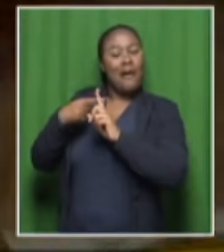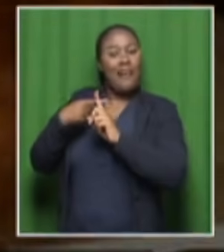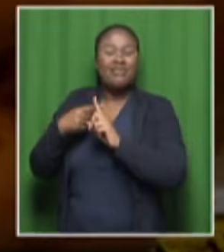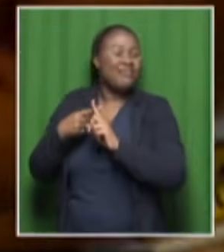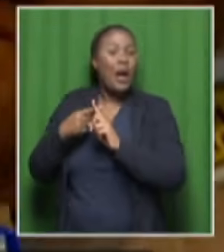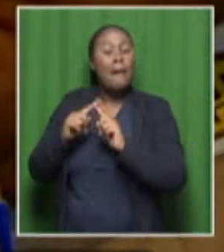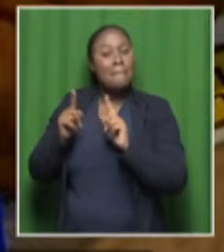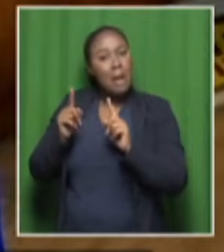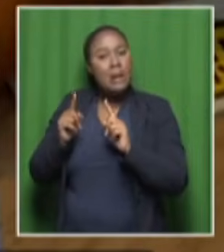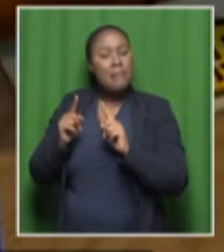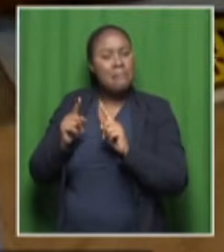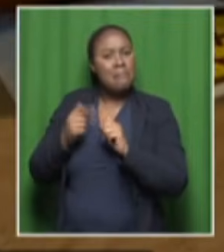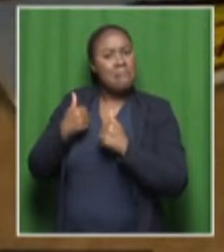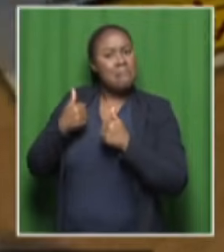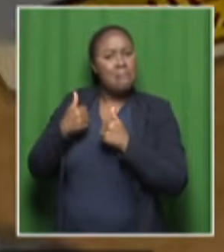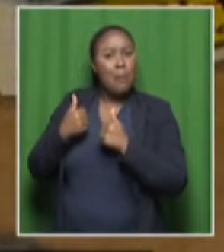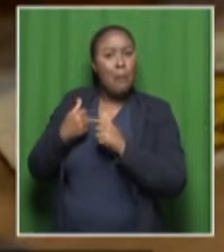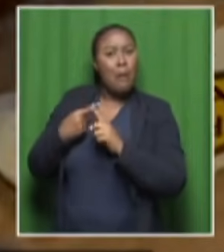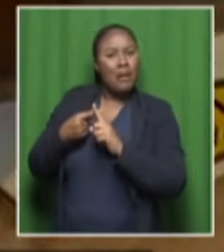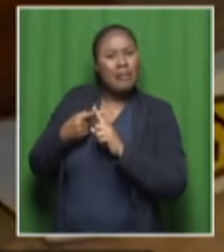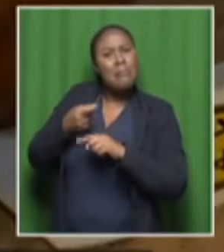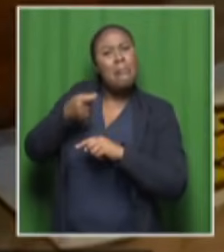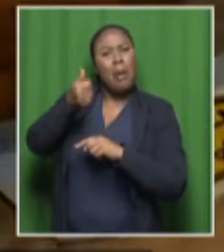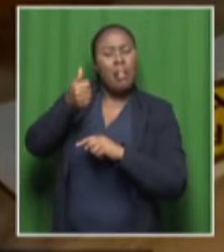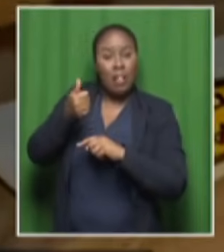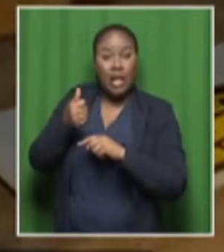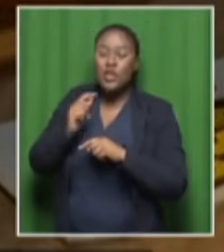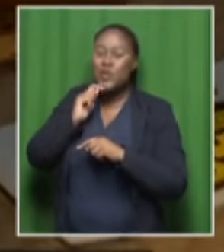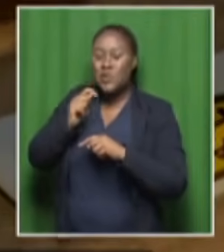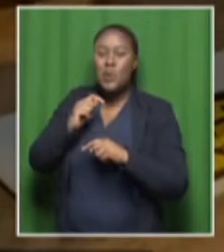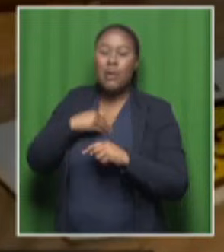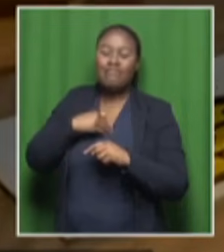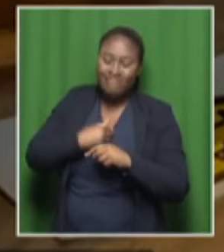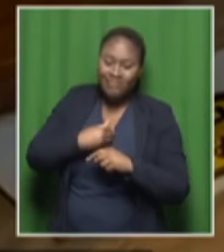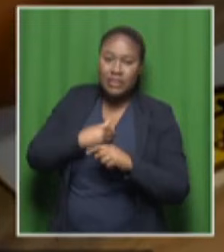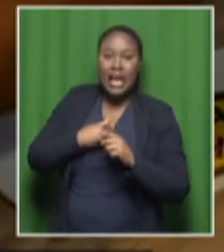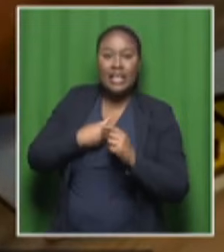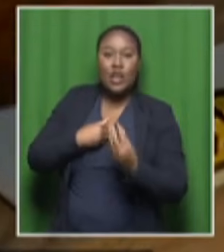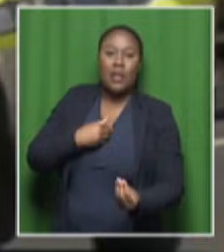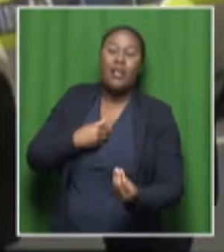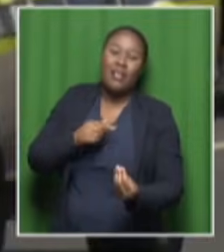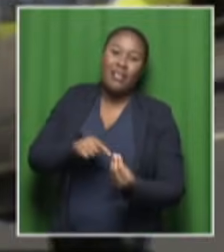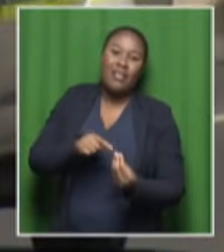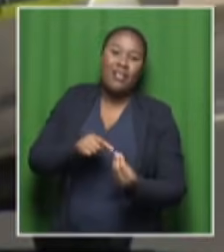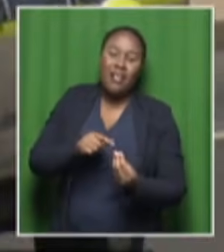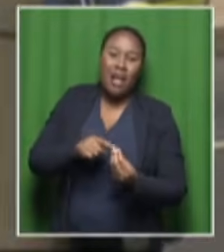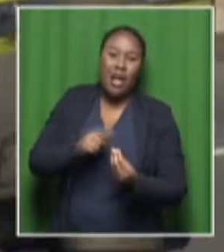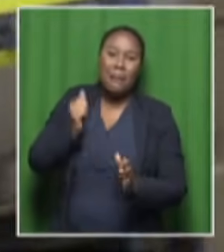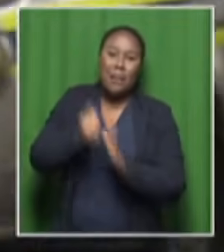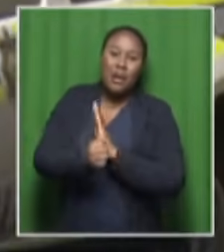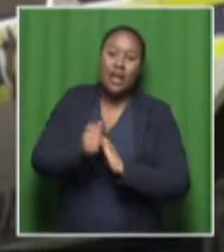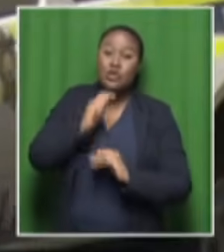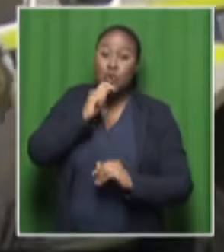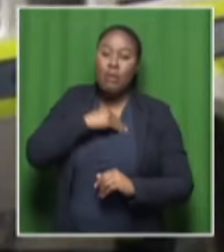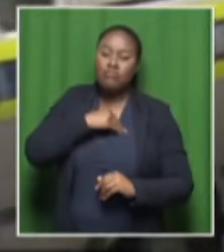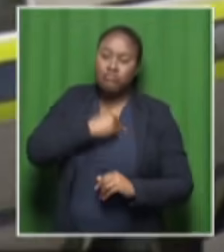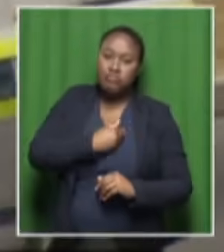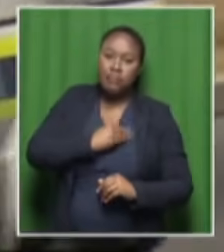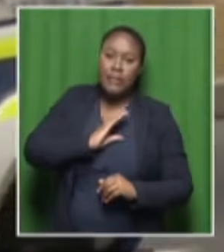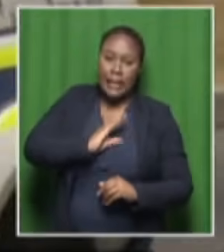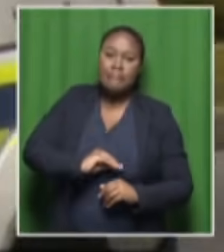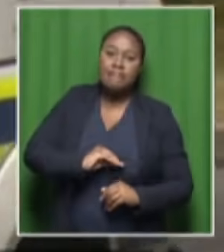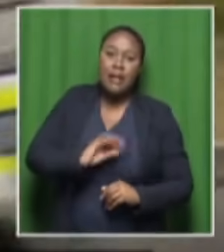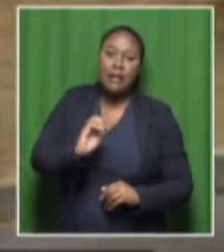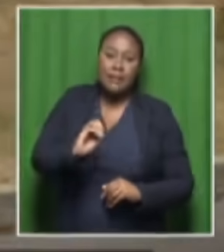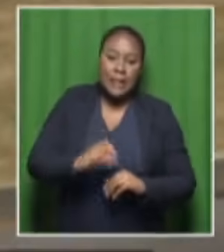This particular sad murder of a dose, it's heartbreaking considering